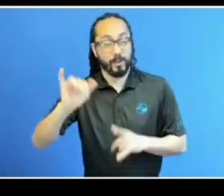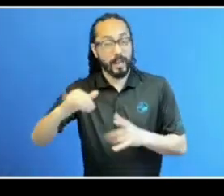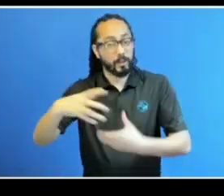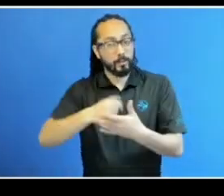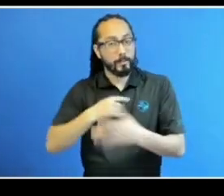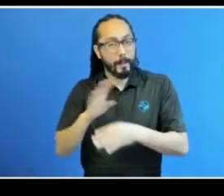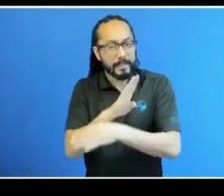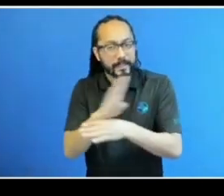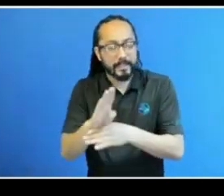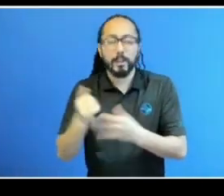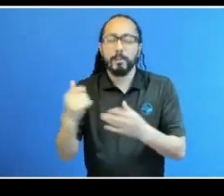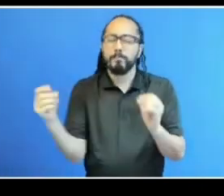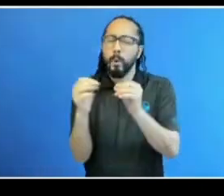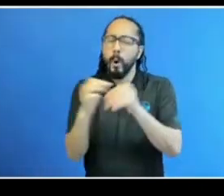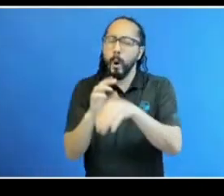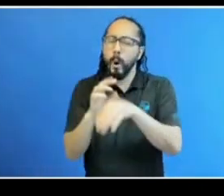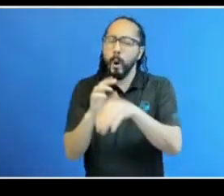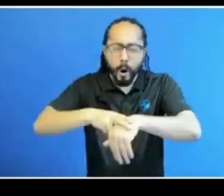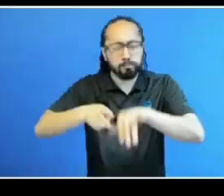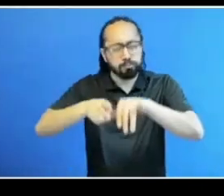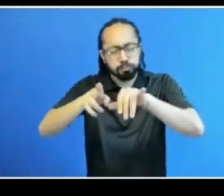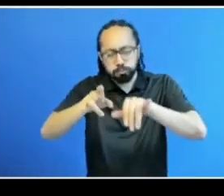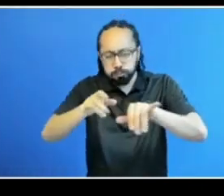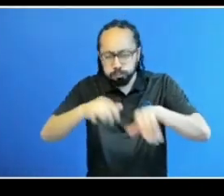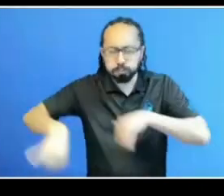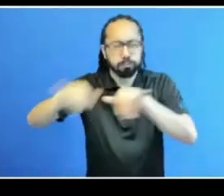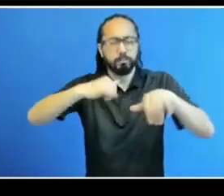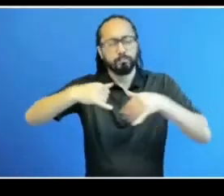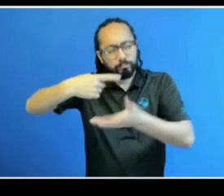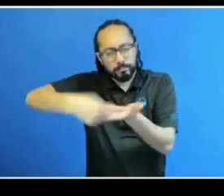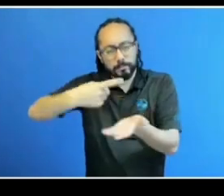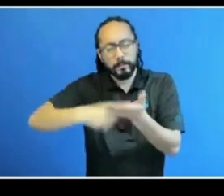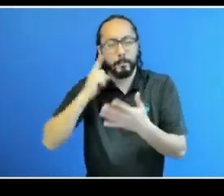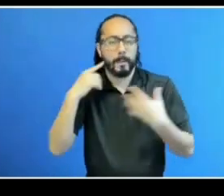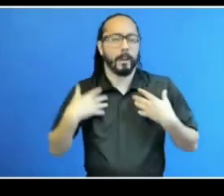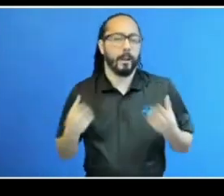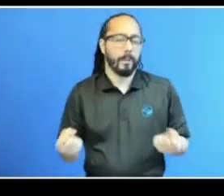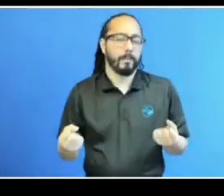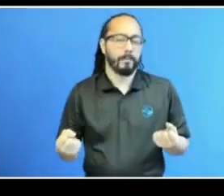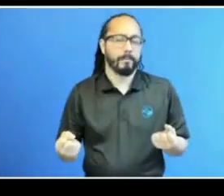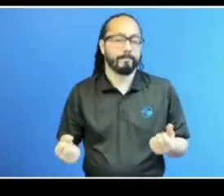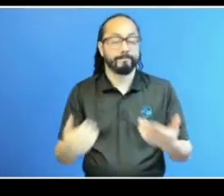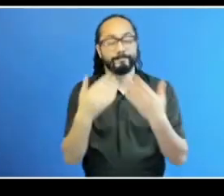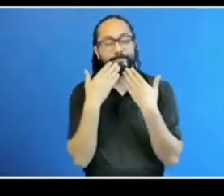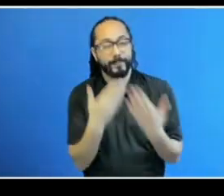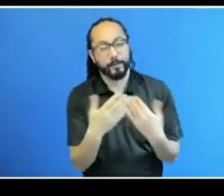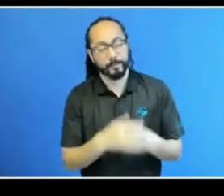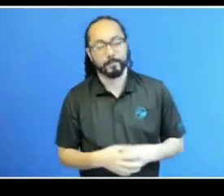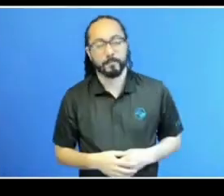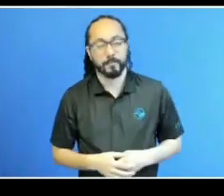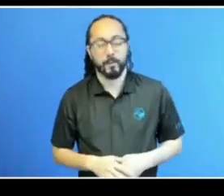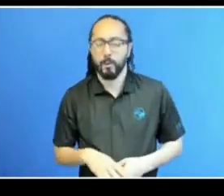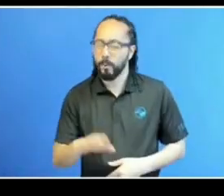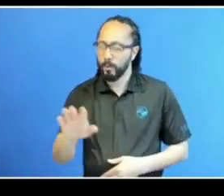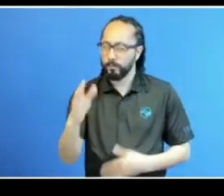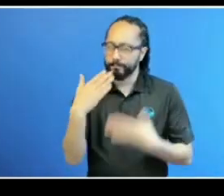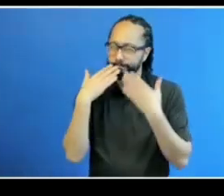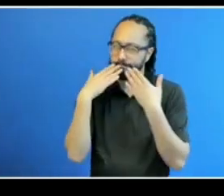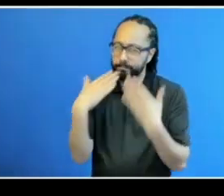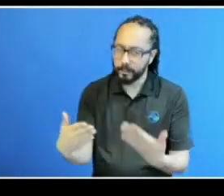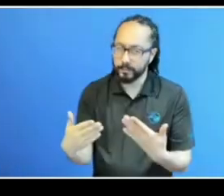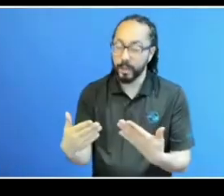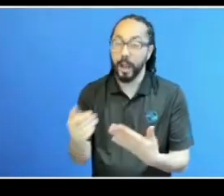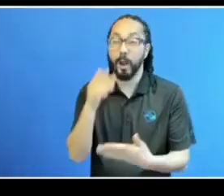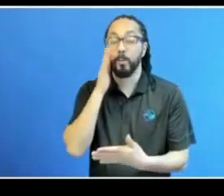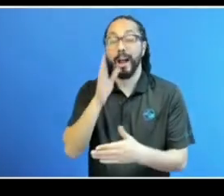the conversations around mental health and wellness. Thank you. That's amazing, Martina. That's amazing. And we'll definitely ask you at